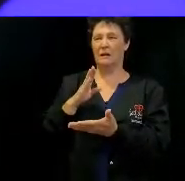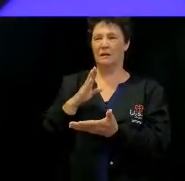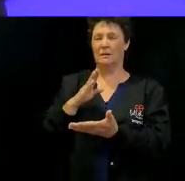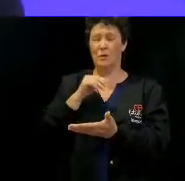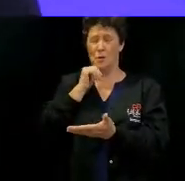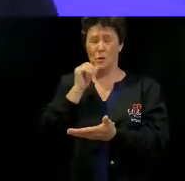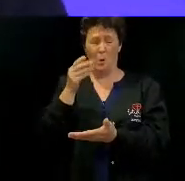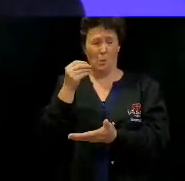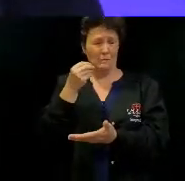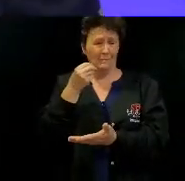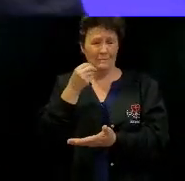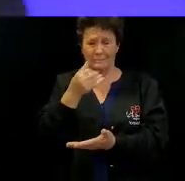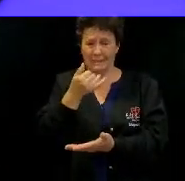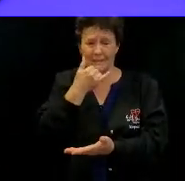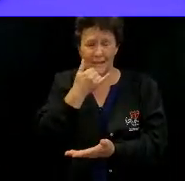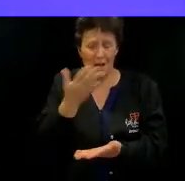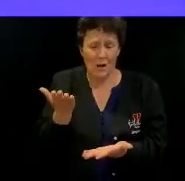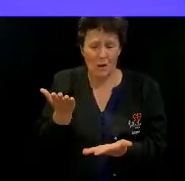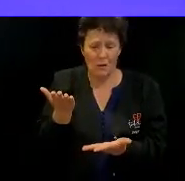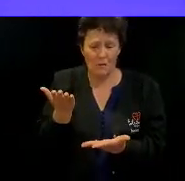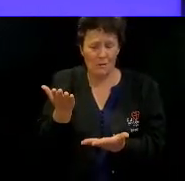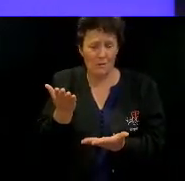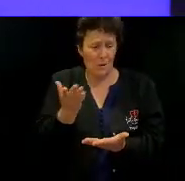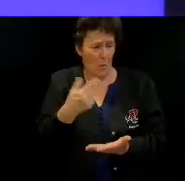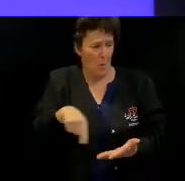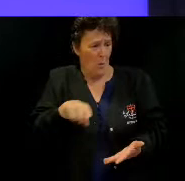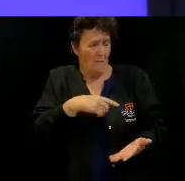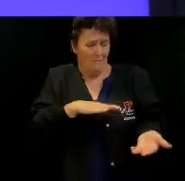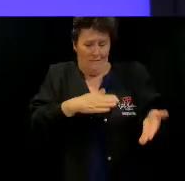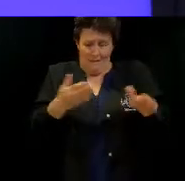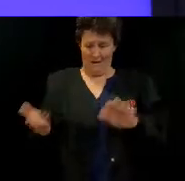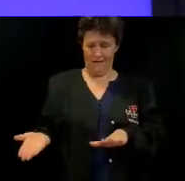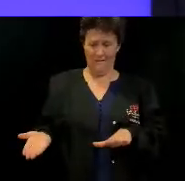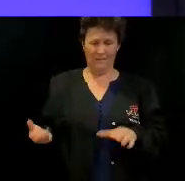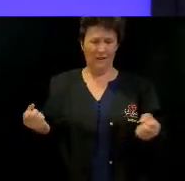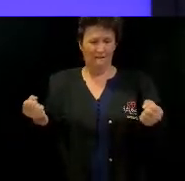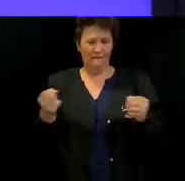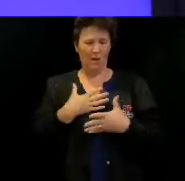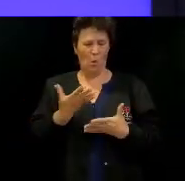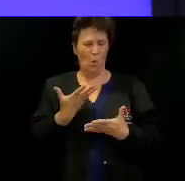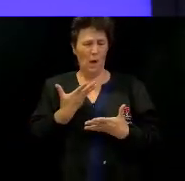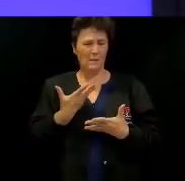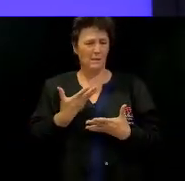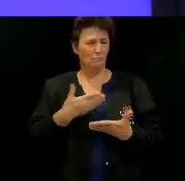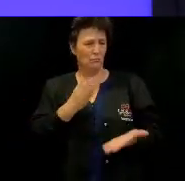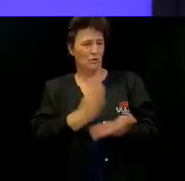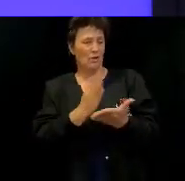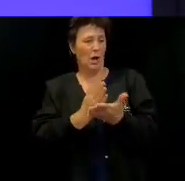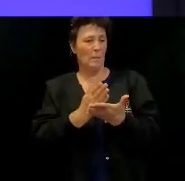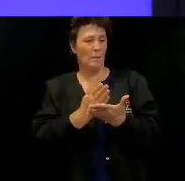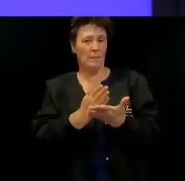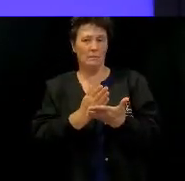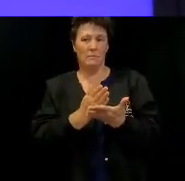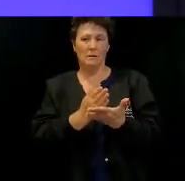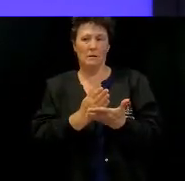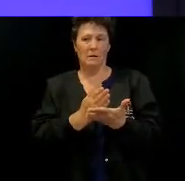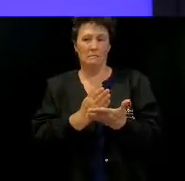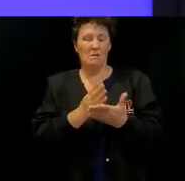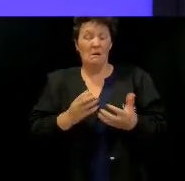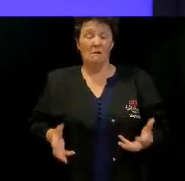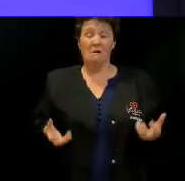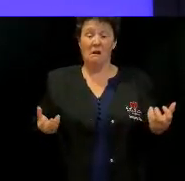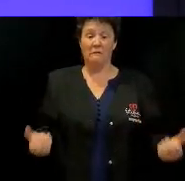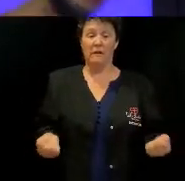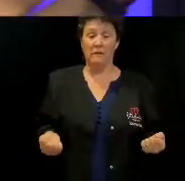that we're perishing? So faith or fear wants to erode our confidence in the promises of God. Let me say that